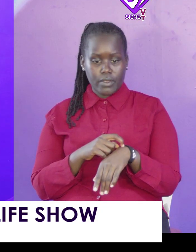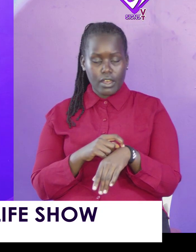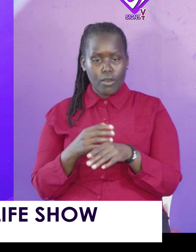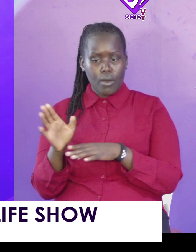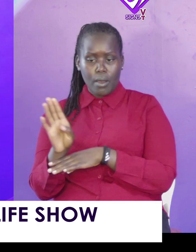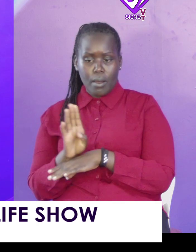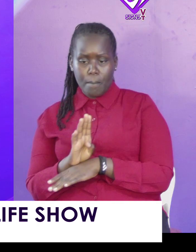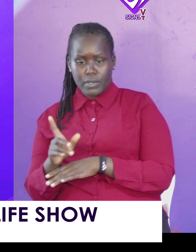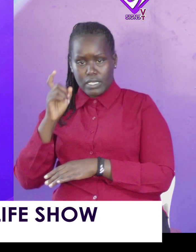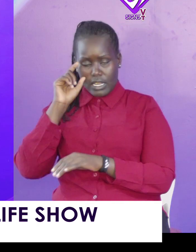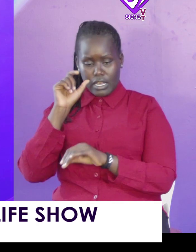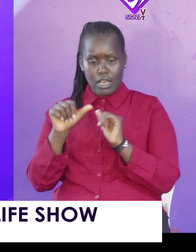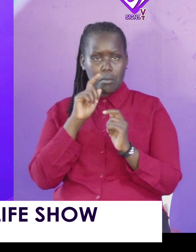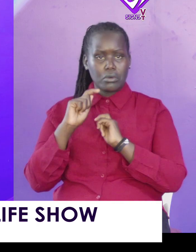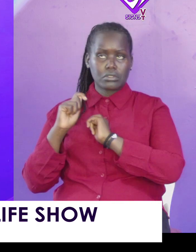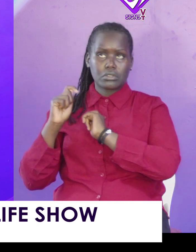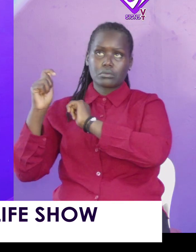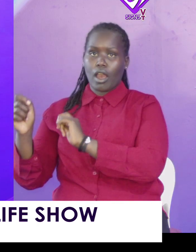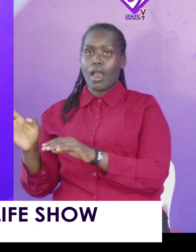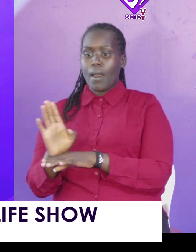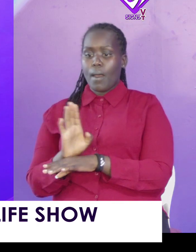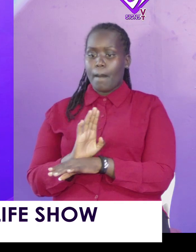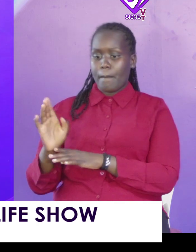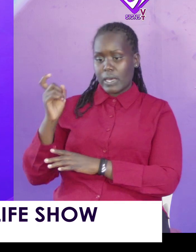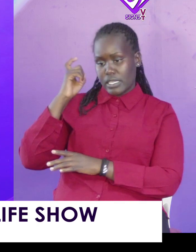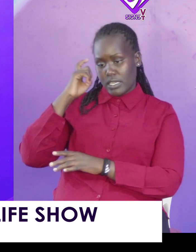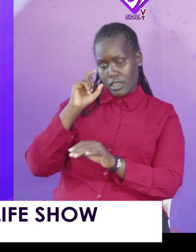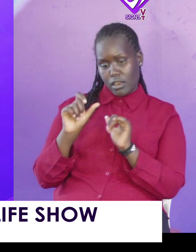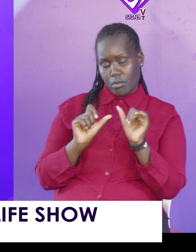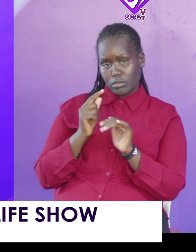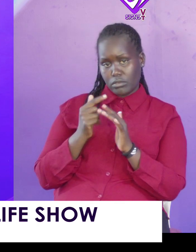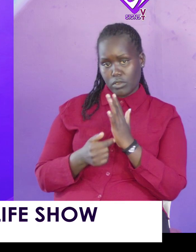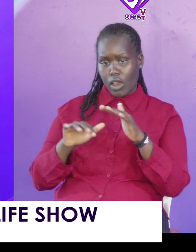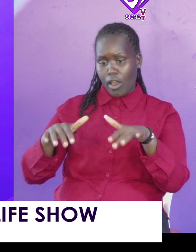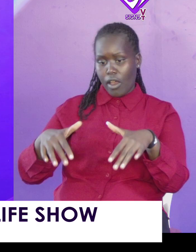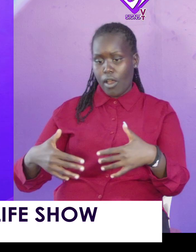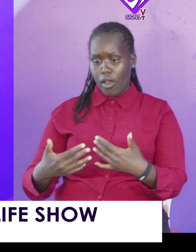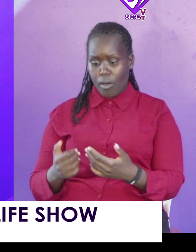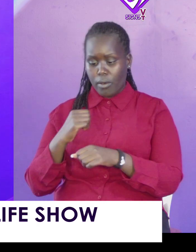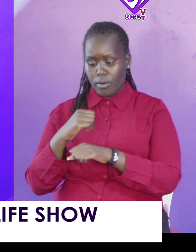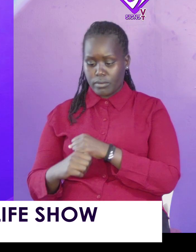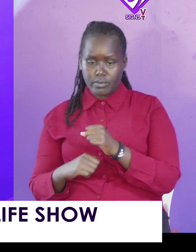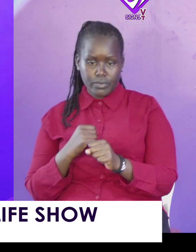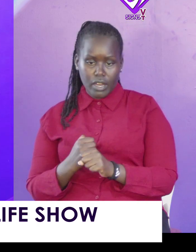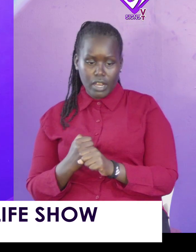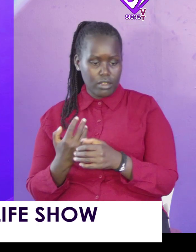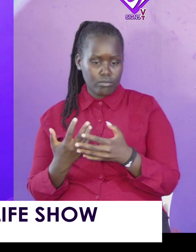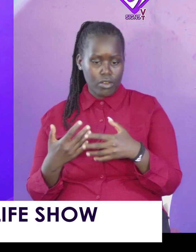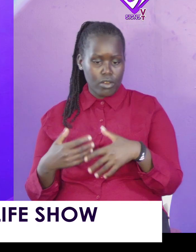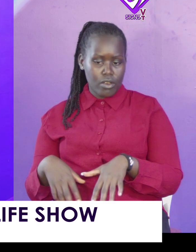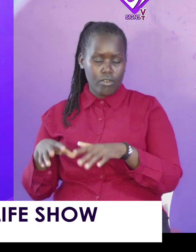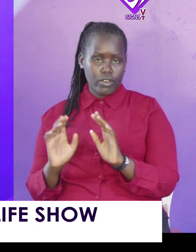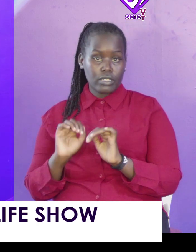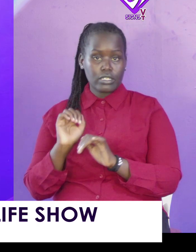thinking of suicide. You're busy thinking of how the year has taken away from you.